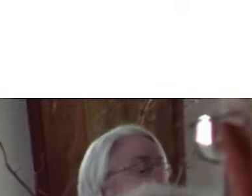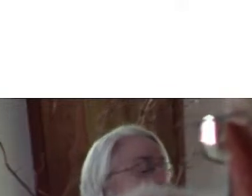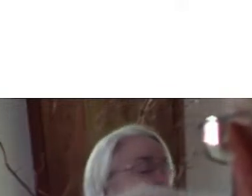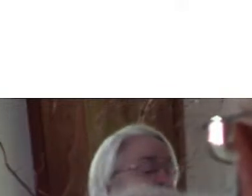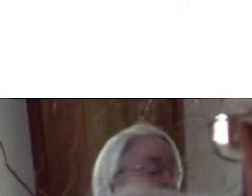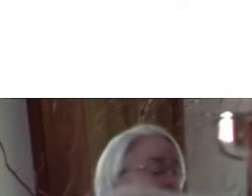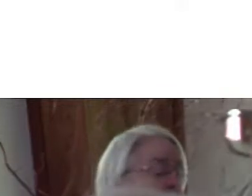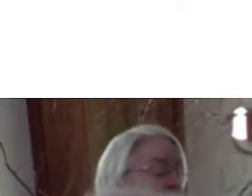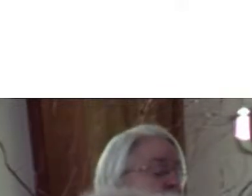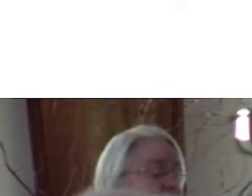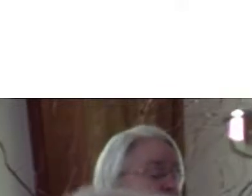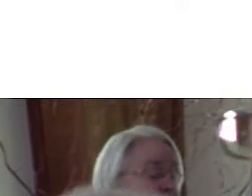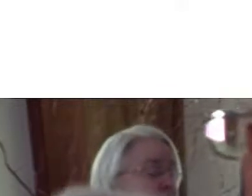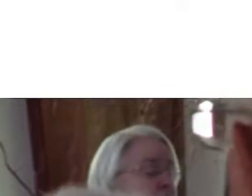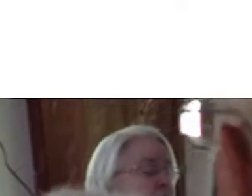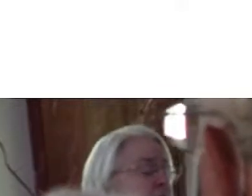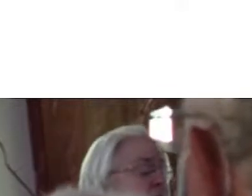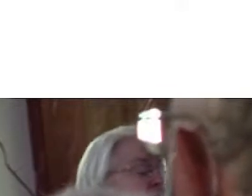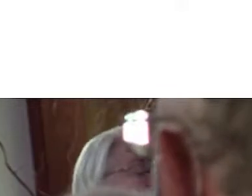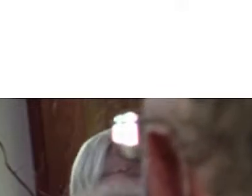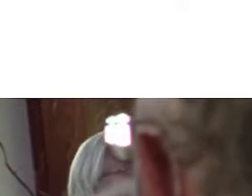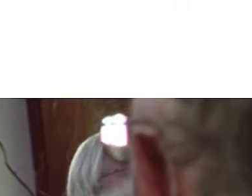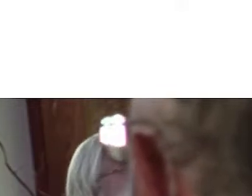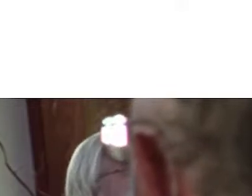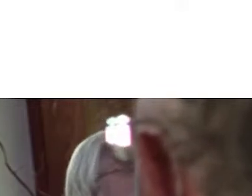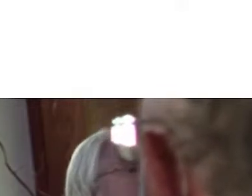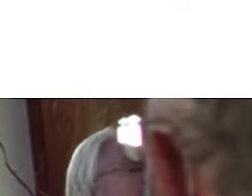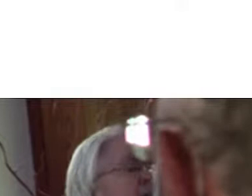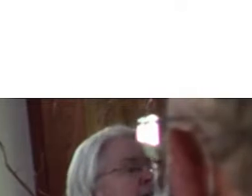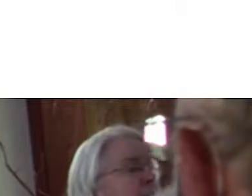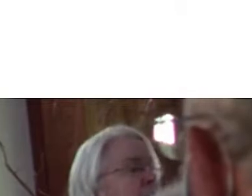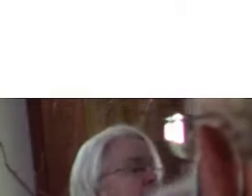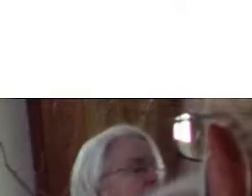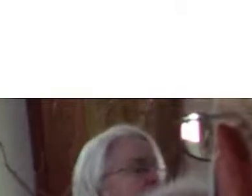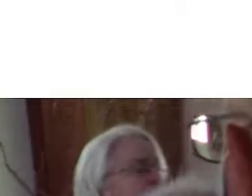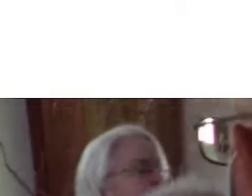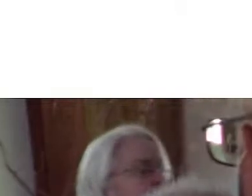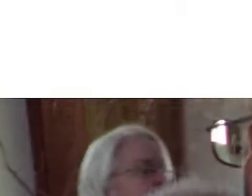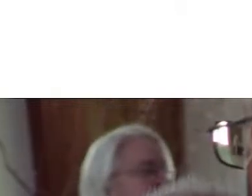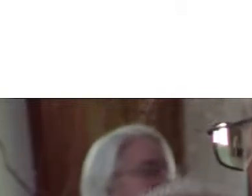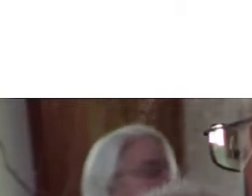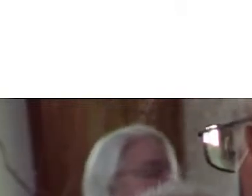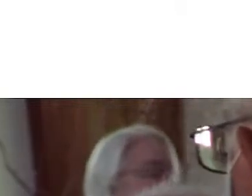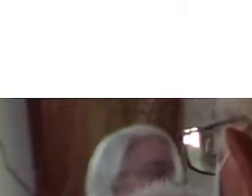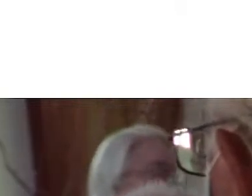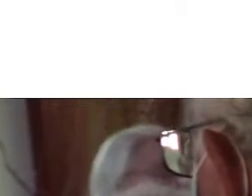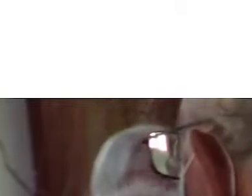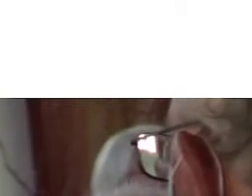thanks. For all that is our life,